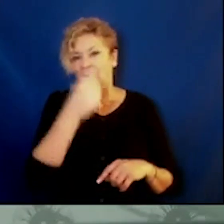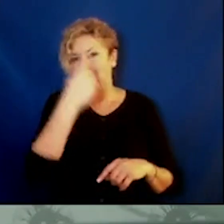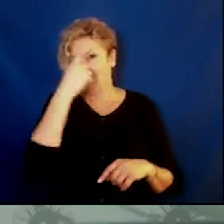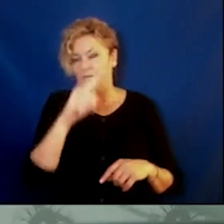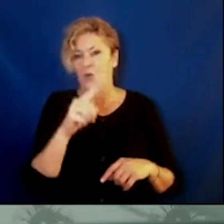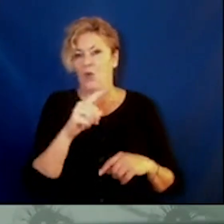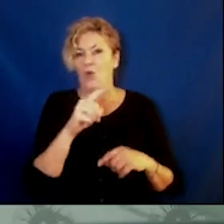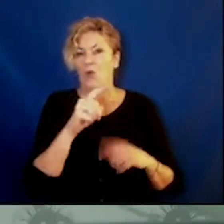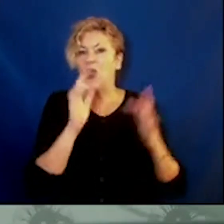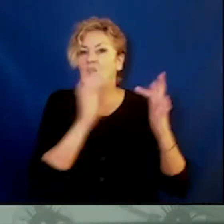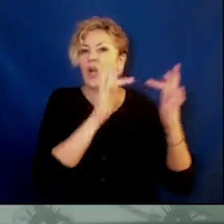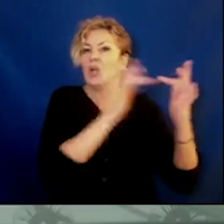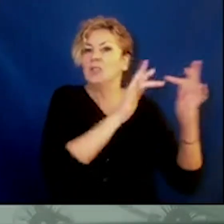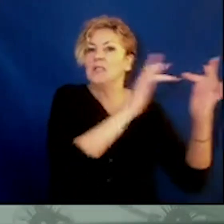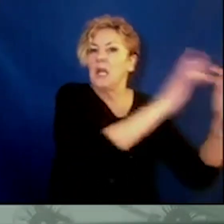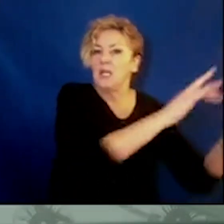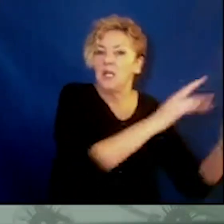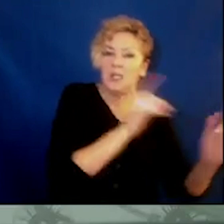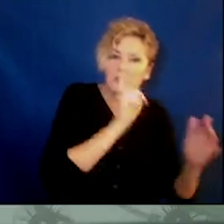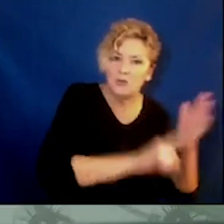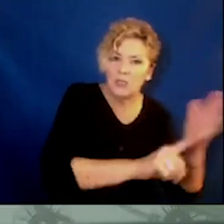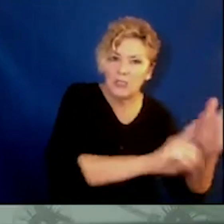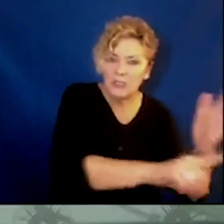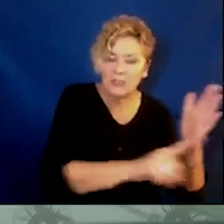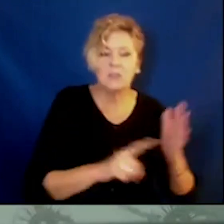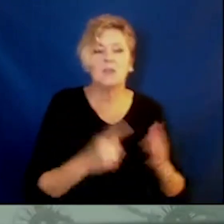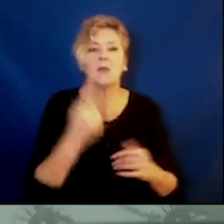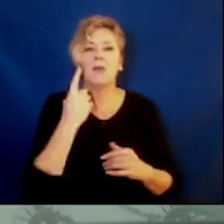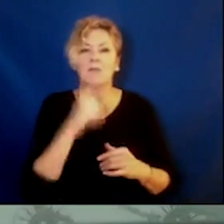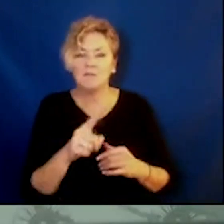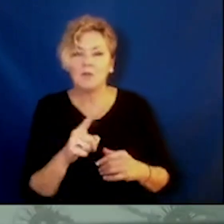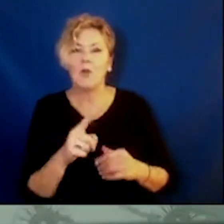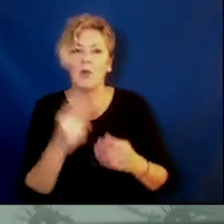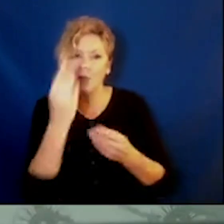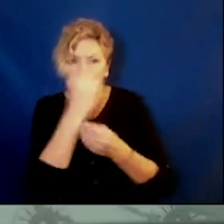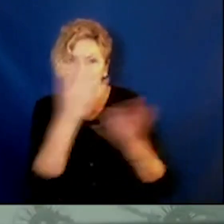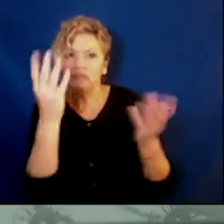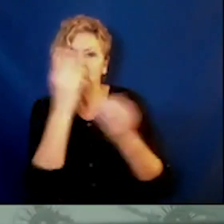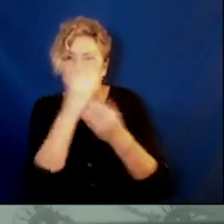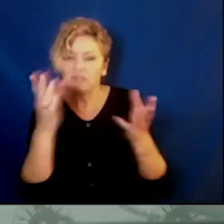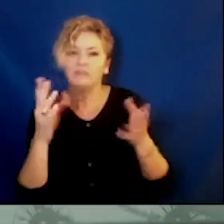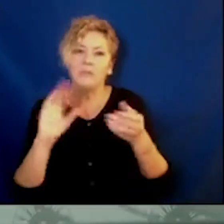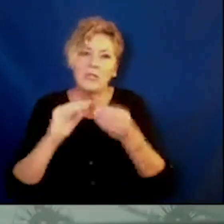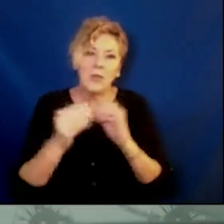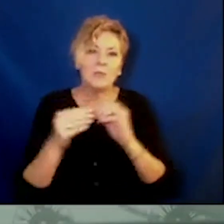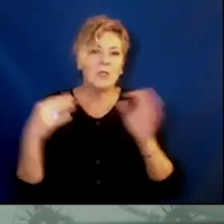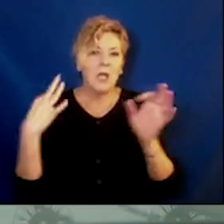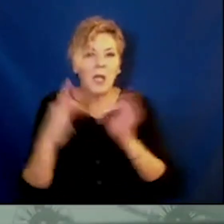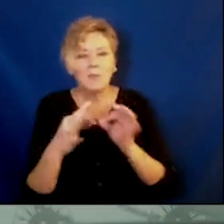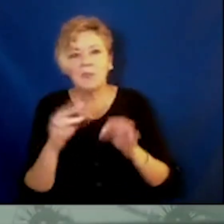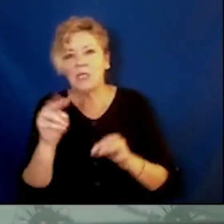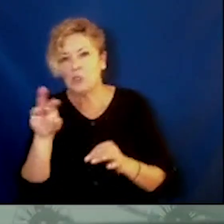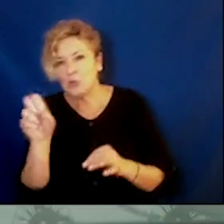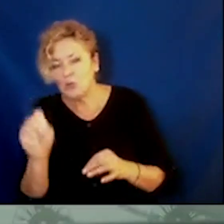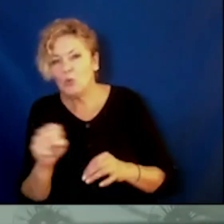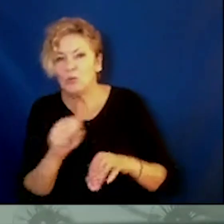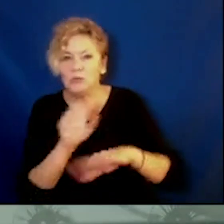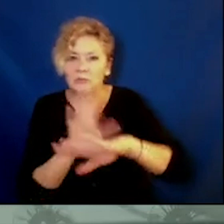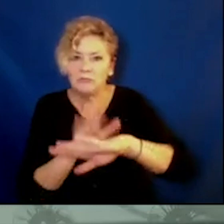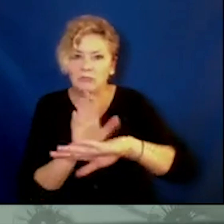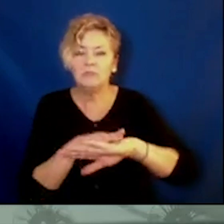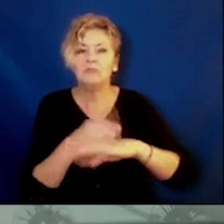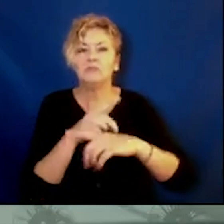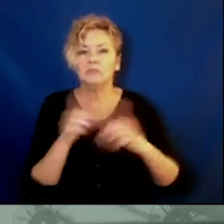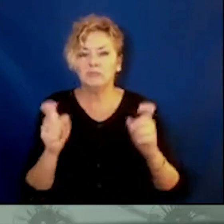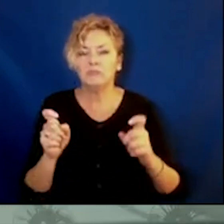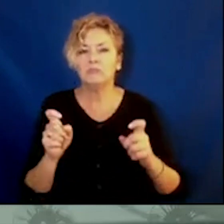think what Dr. Gustafson said is the important point. We're going to, on this question of the COVID app, follow the advice of the people who do this